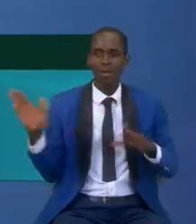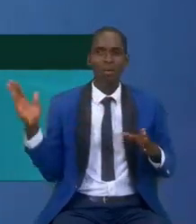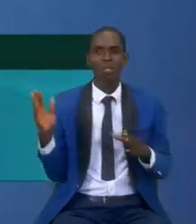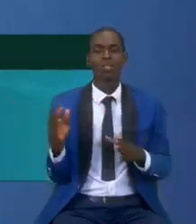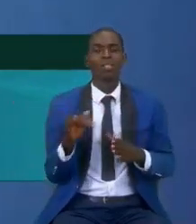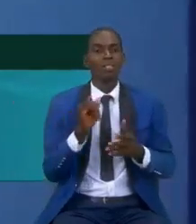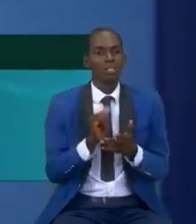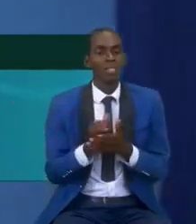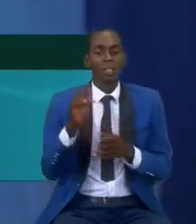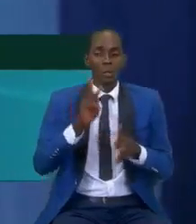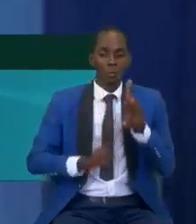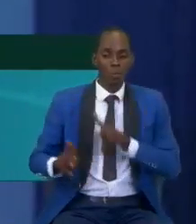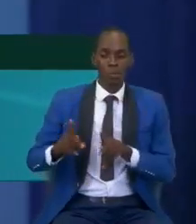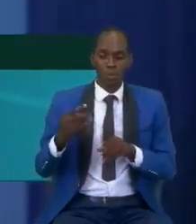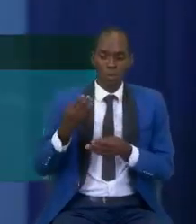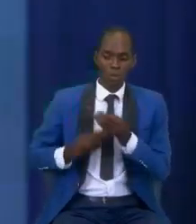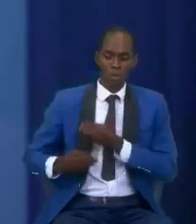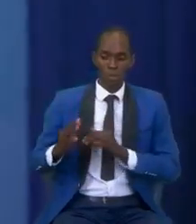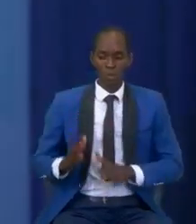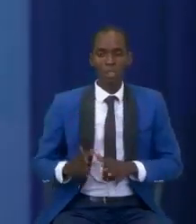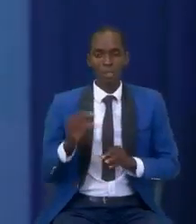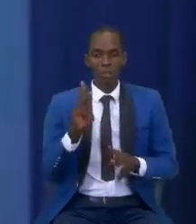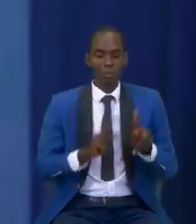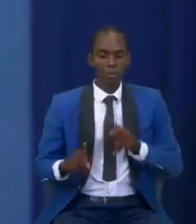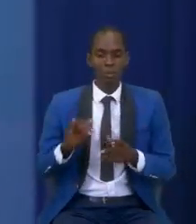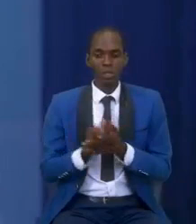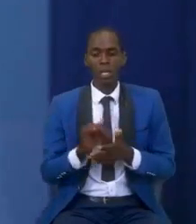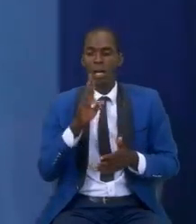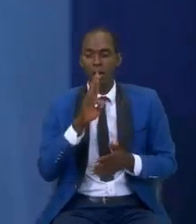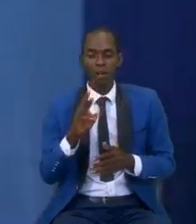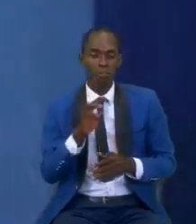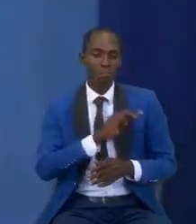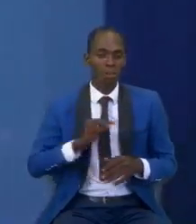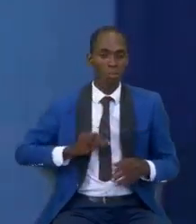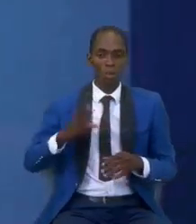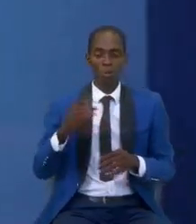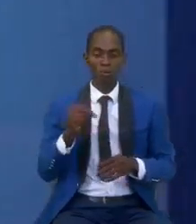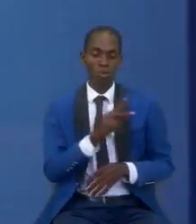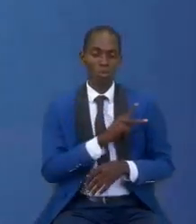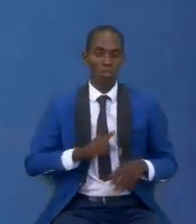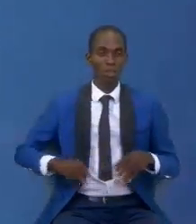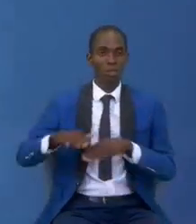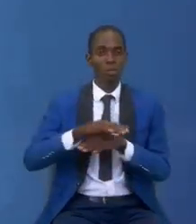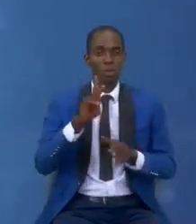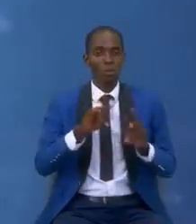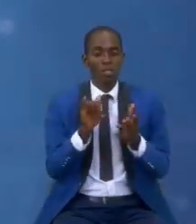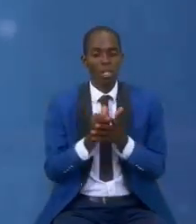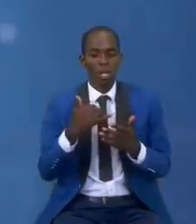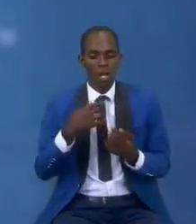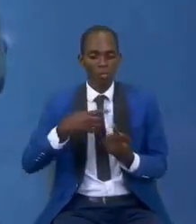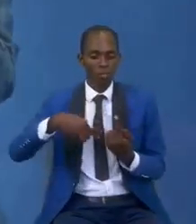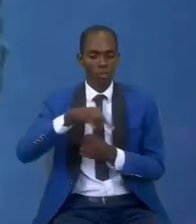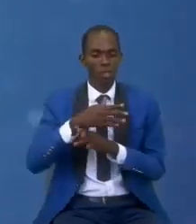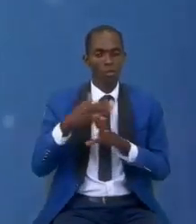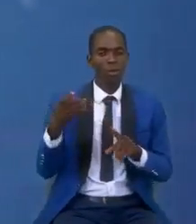the people who have turned away from sin, from darkness, and from evil powers, and they have come unto the Lord, it